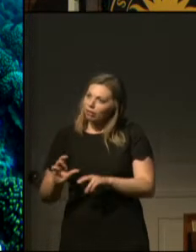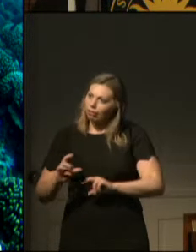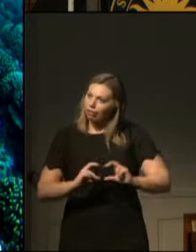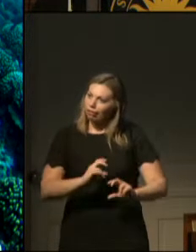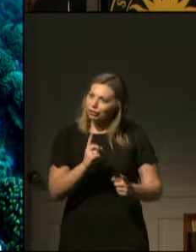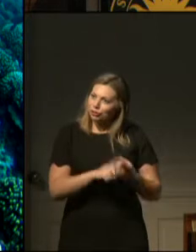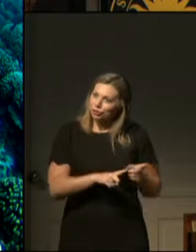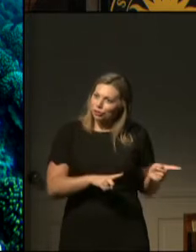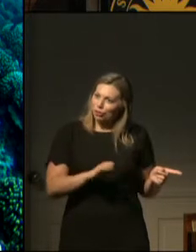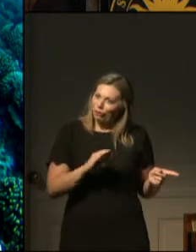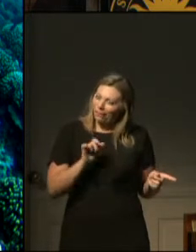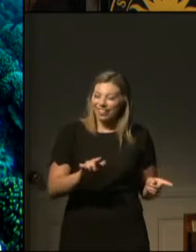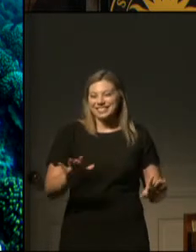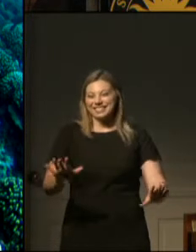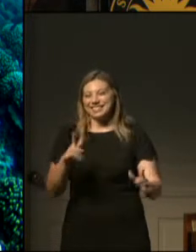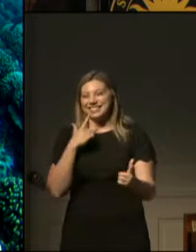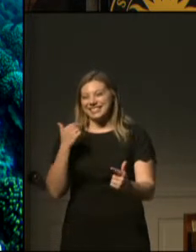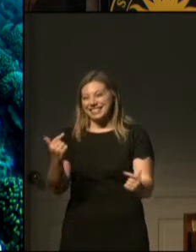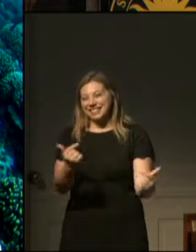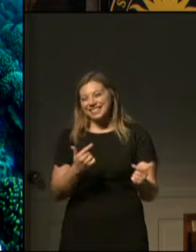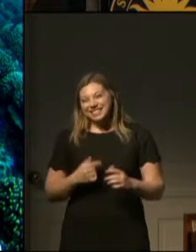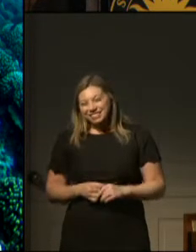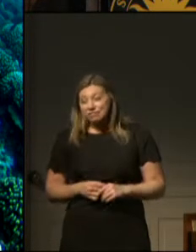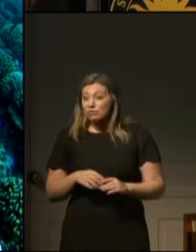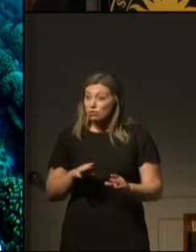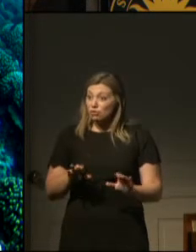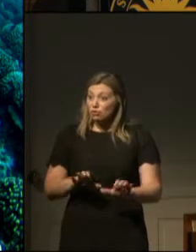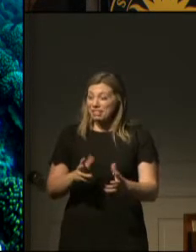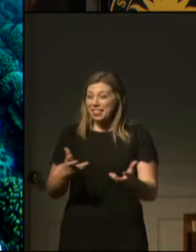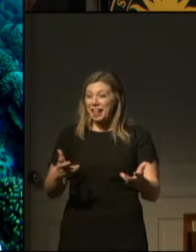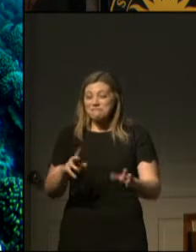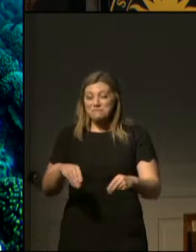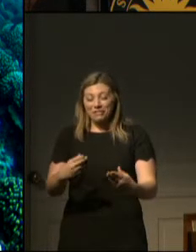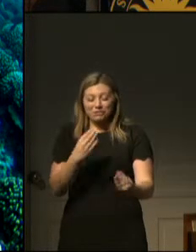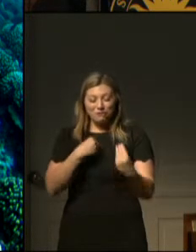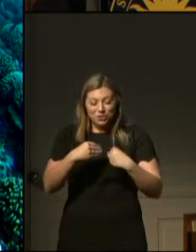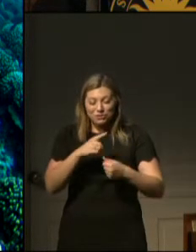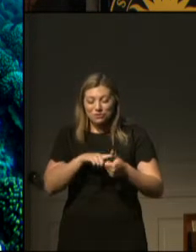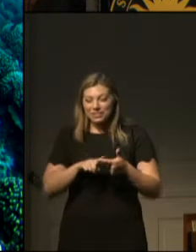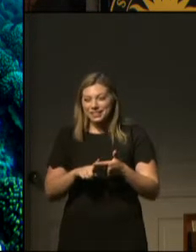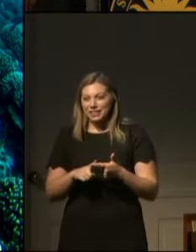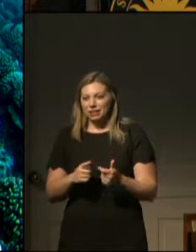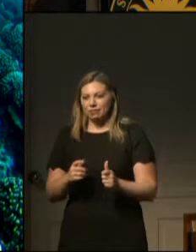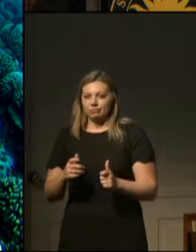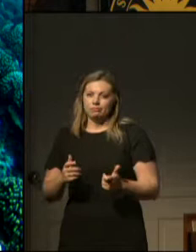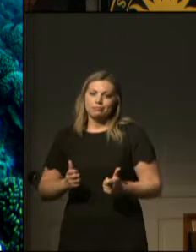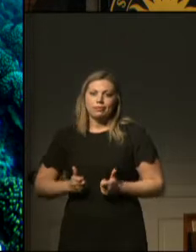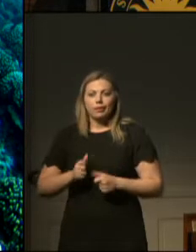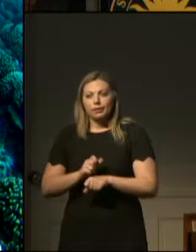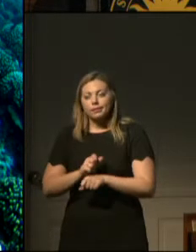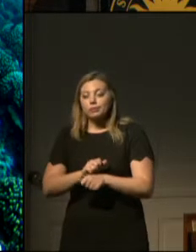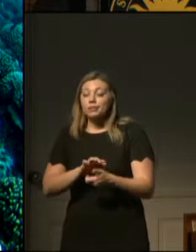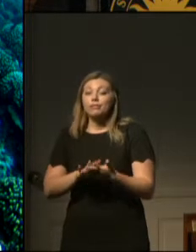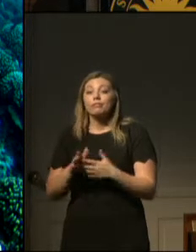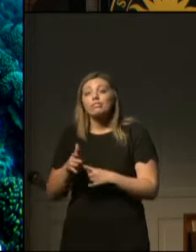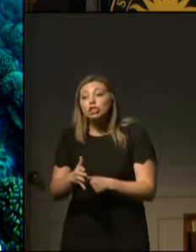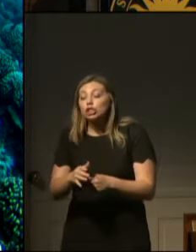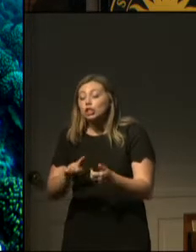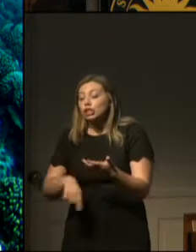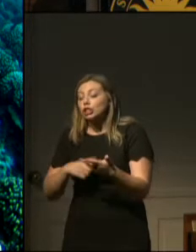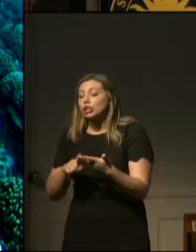So they do a lot. They provide food and livelihood through fishing, tourism, etc.